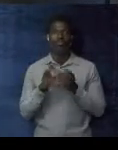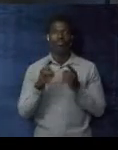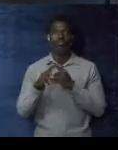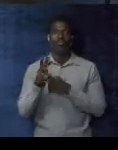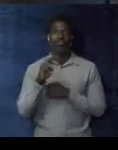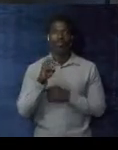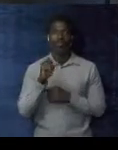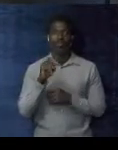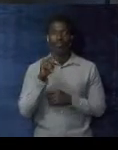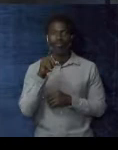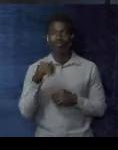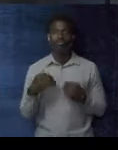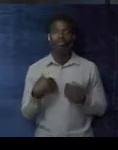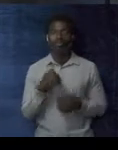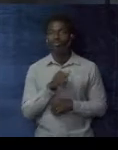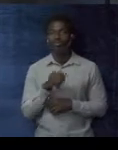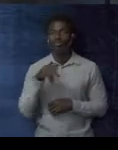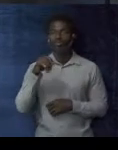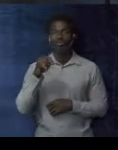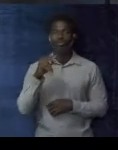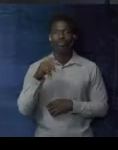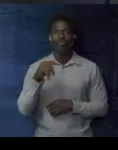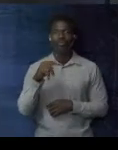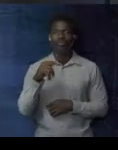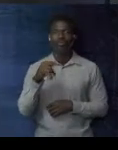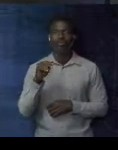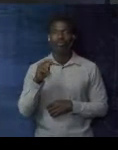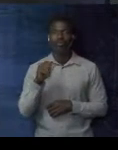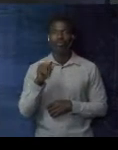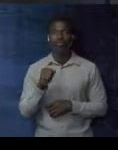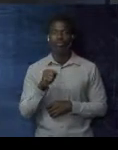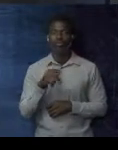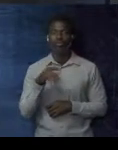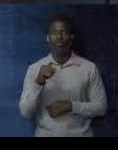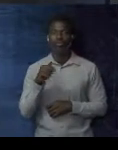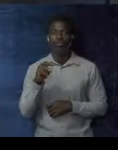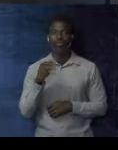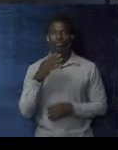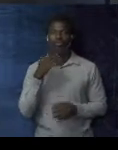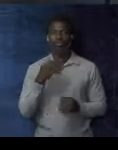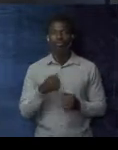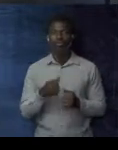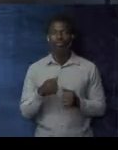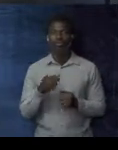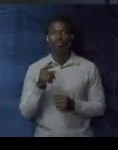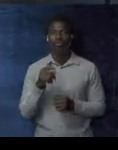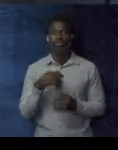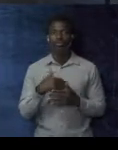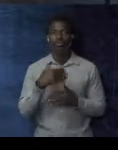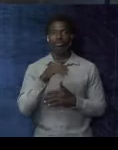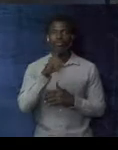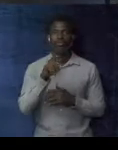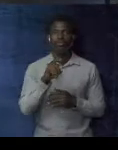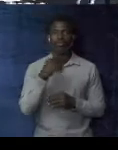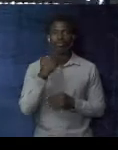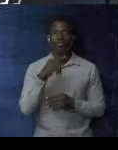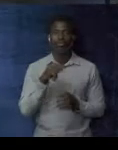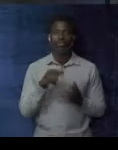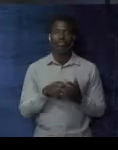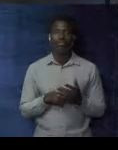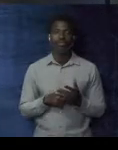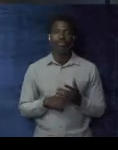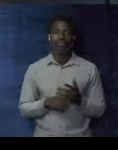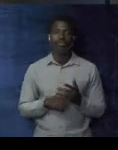them. So you have a pentagonal prism. Good job, you. Next question says,